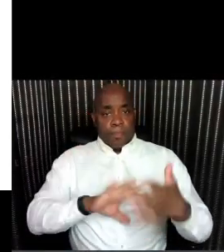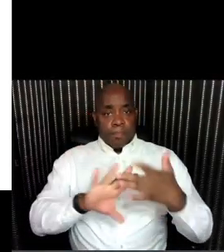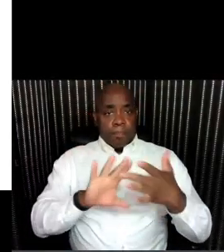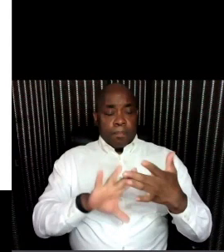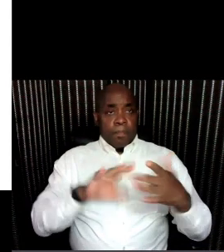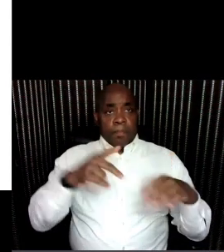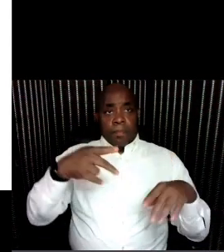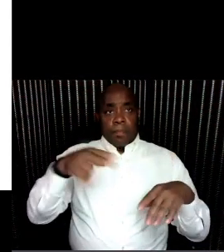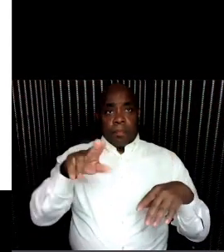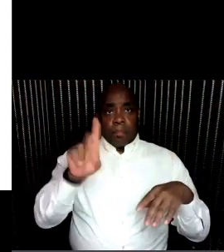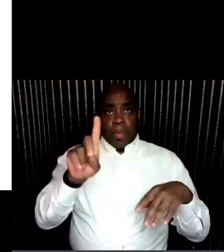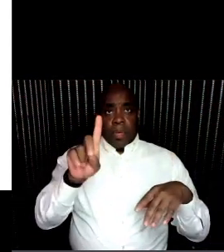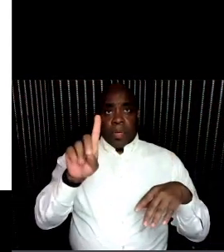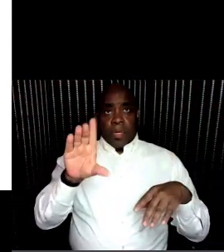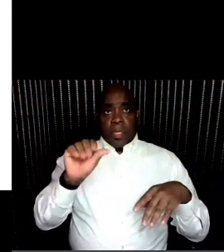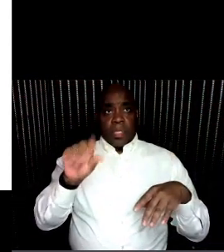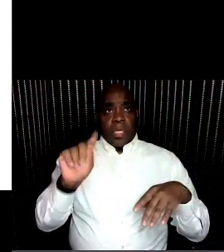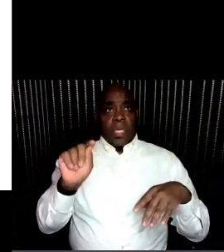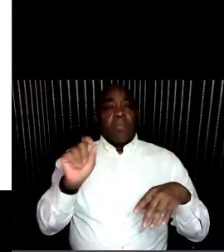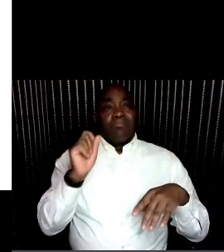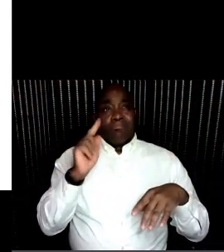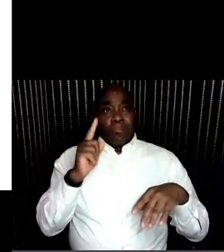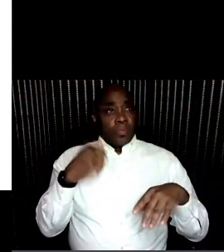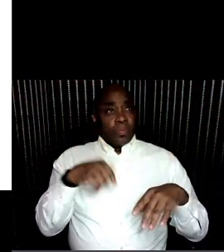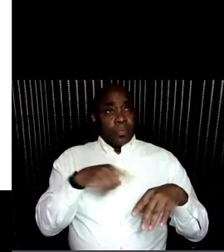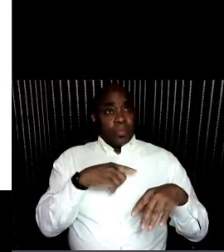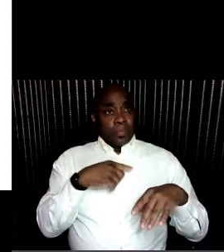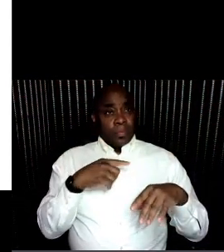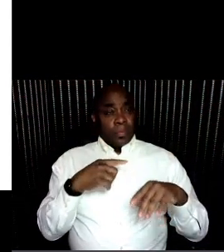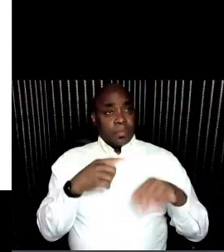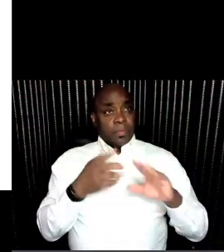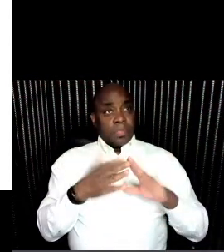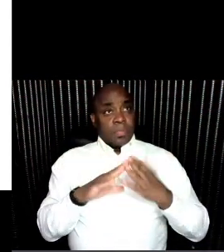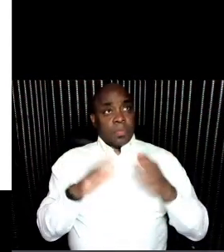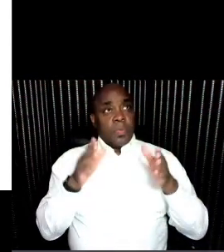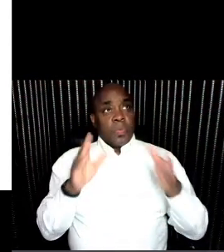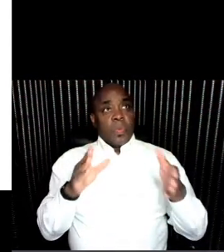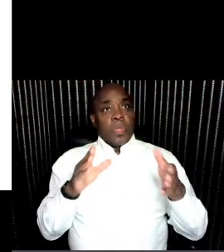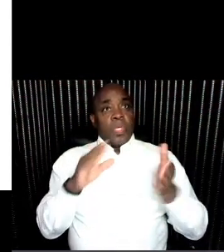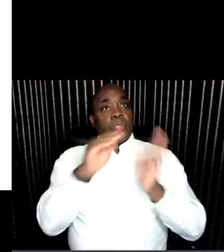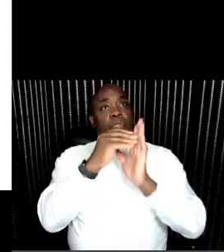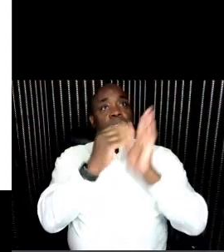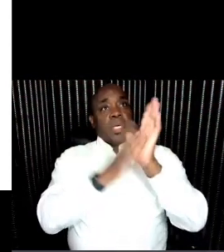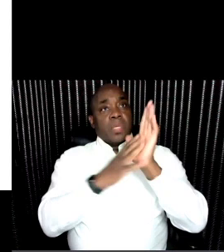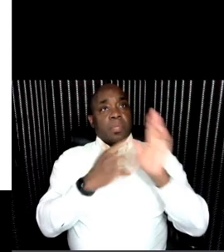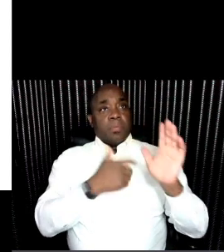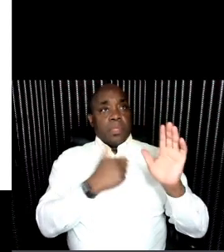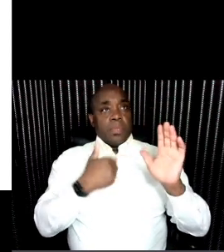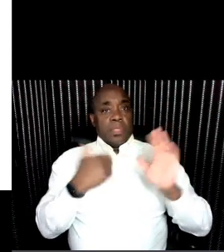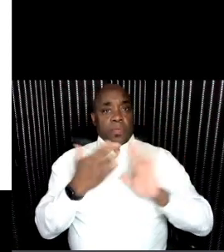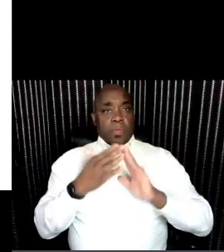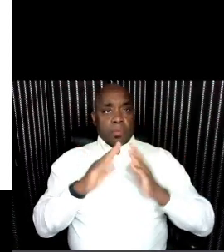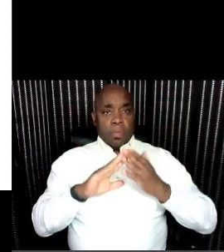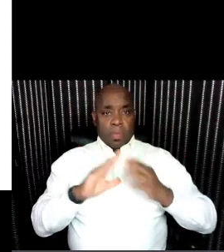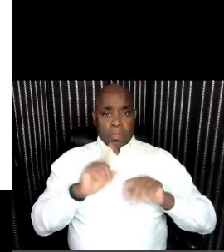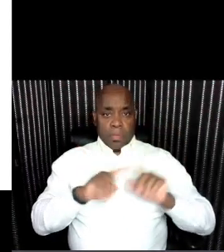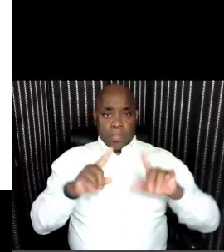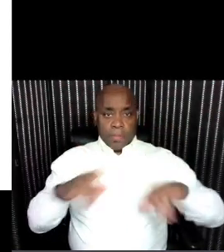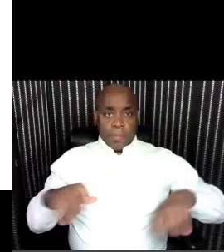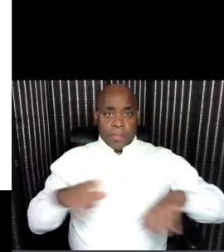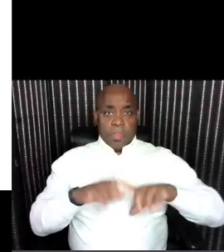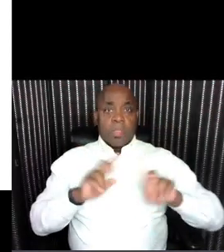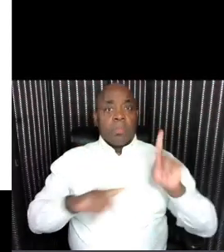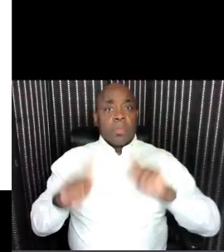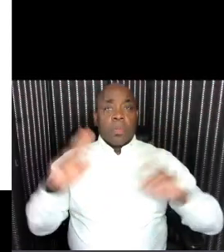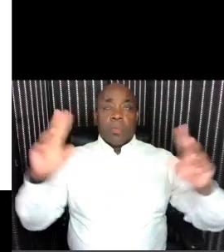Tongue Got to Confess, became a way for us to sort of both document the members of the community, but also those people who are inspired by the